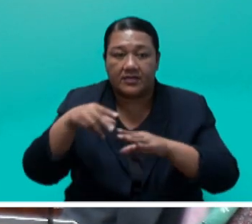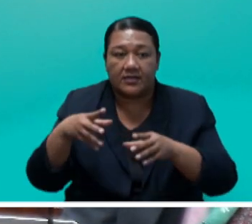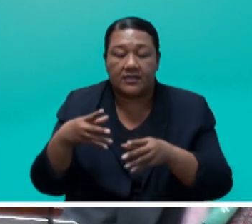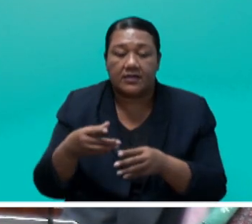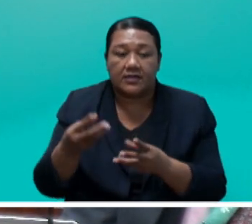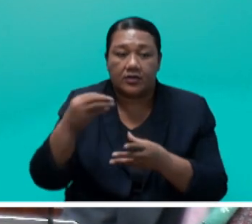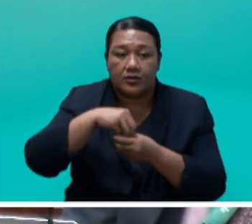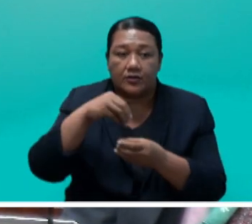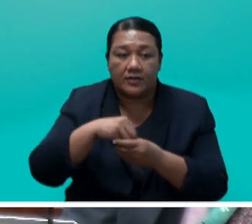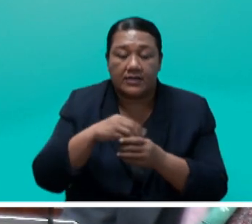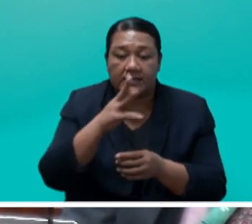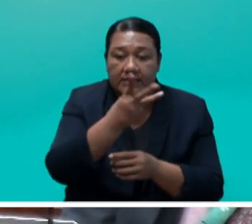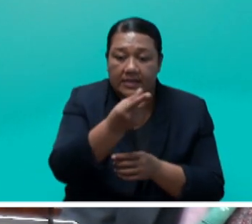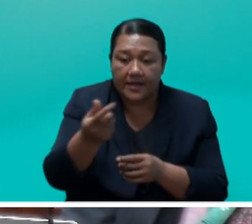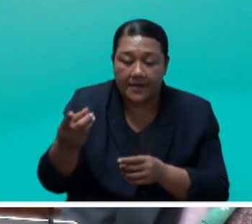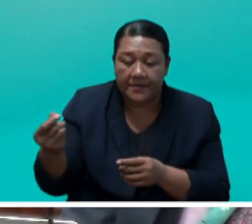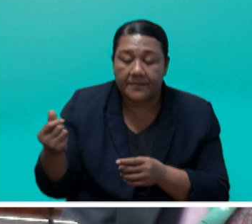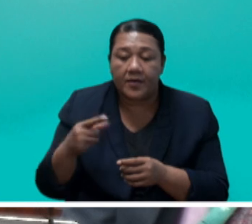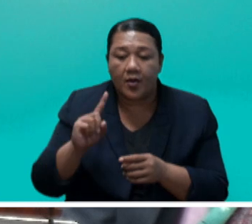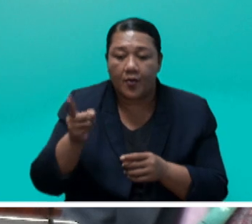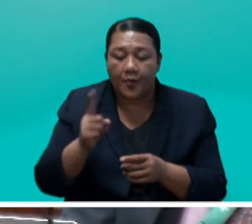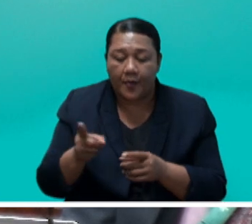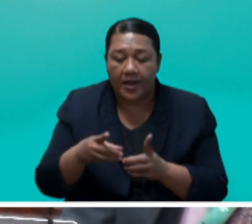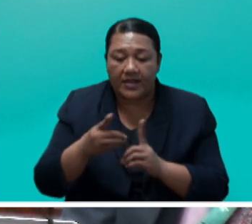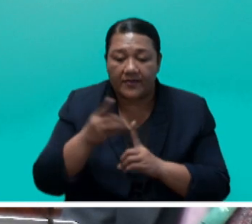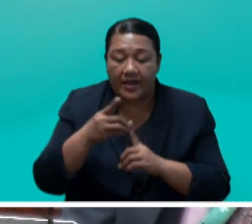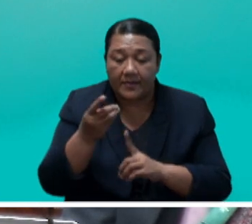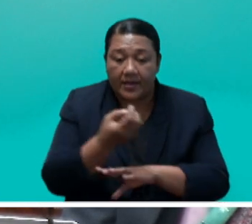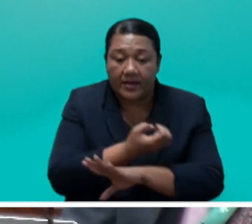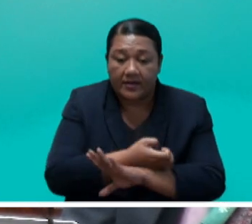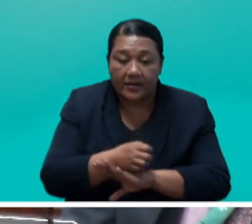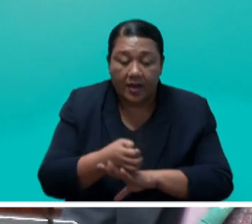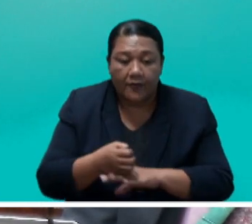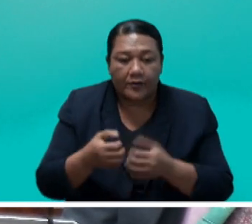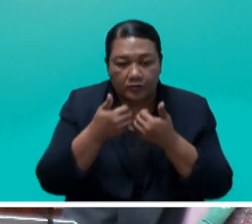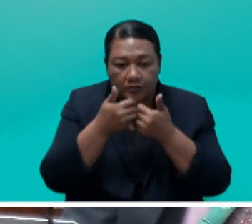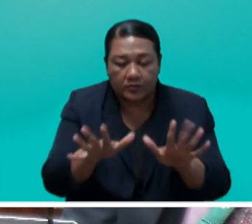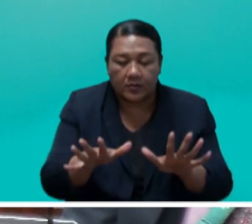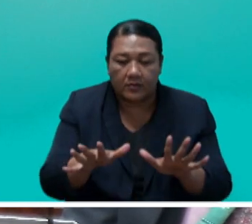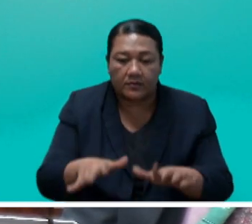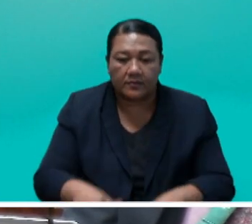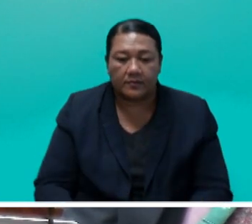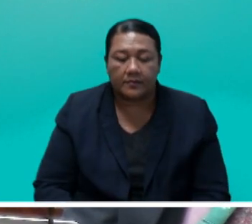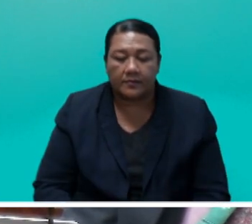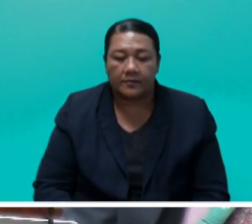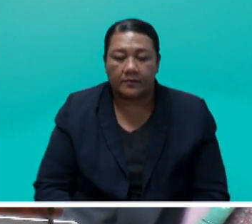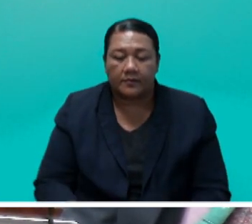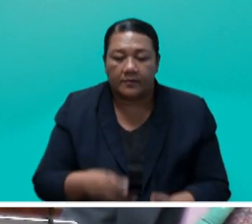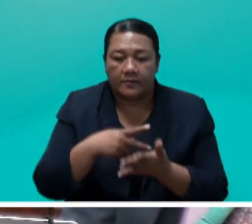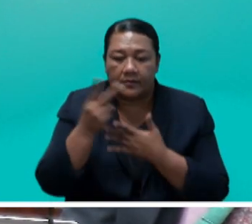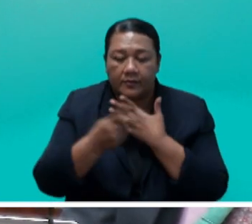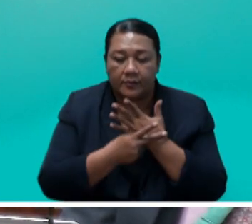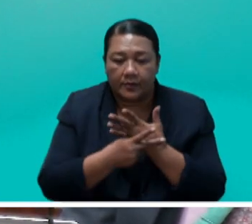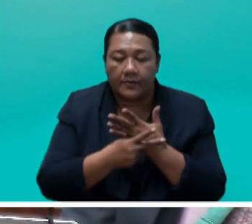to bridge the gap in maritime development needs and execution, the